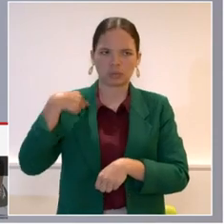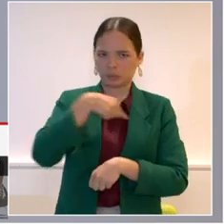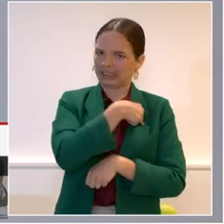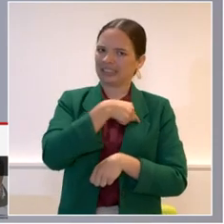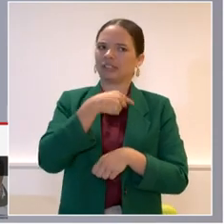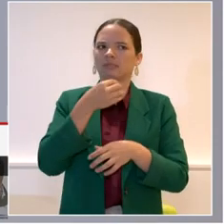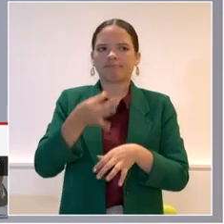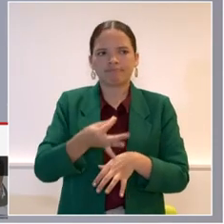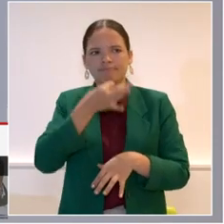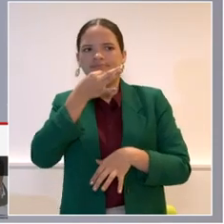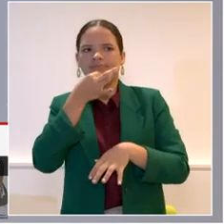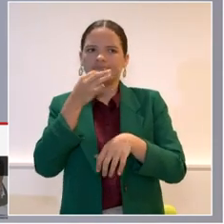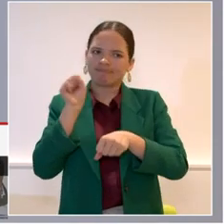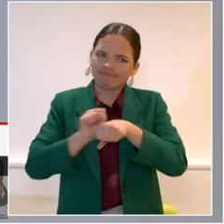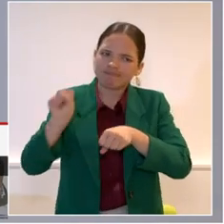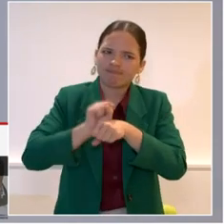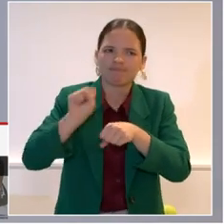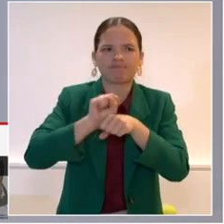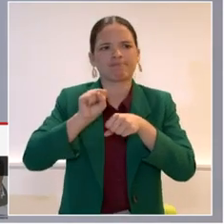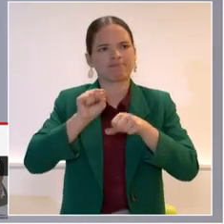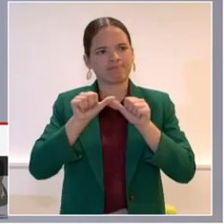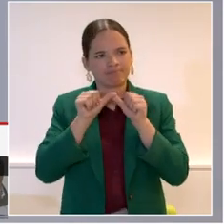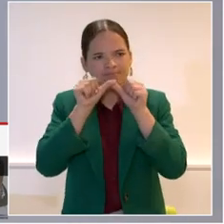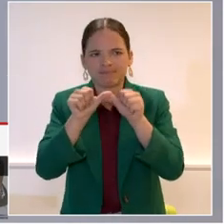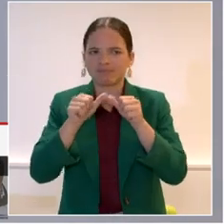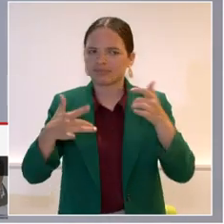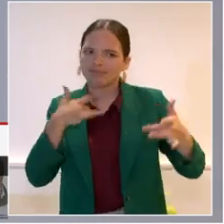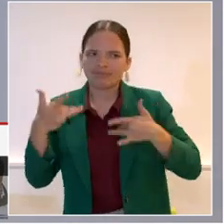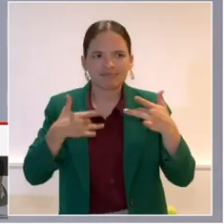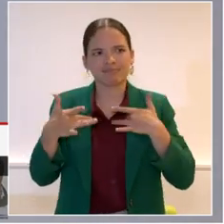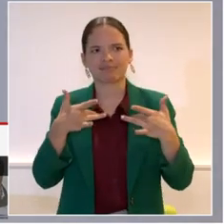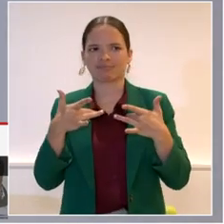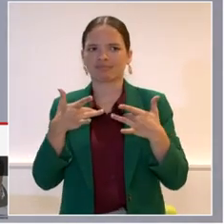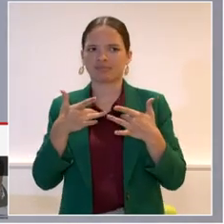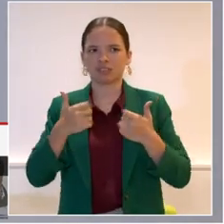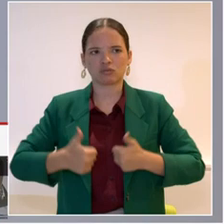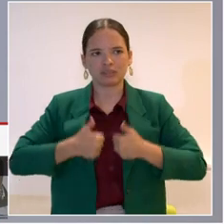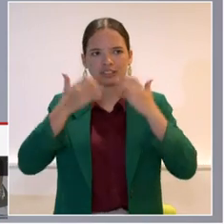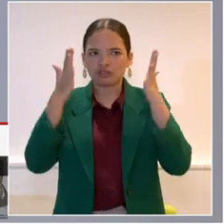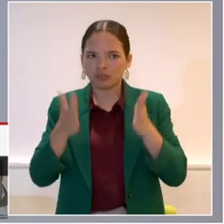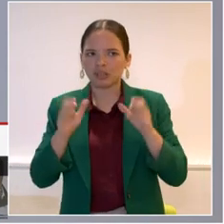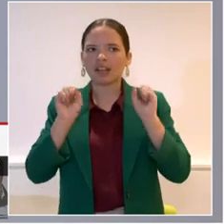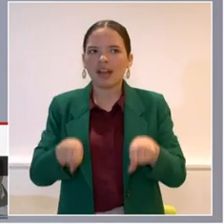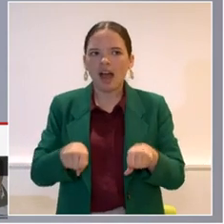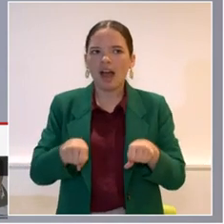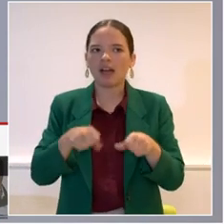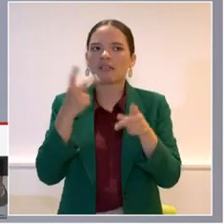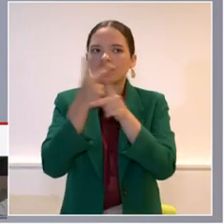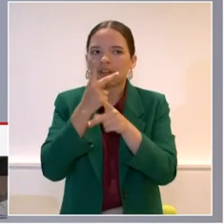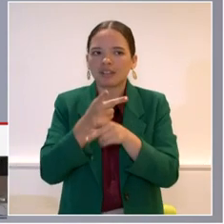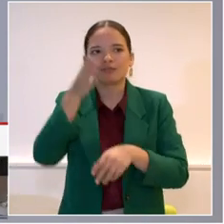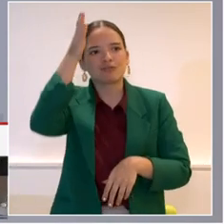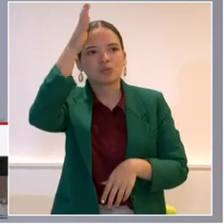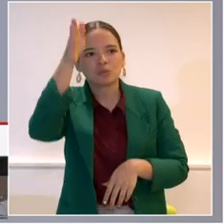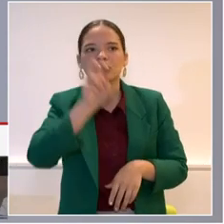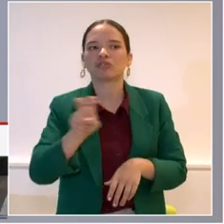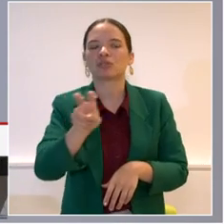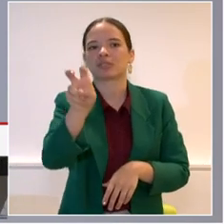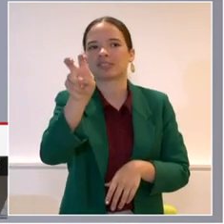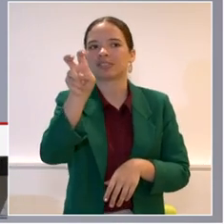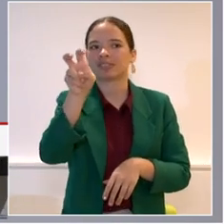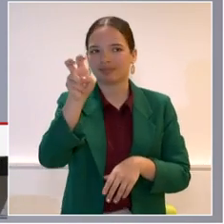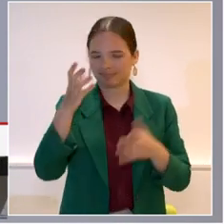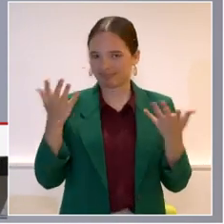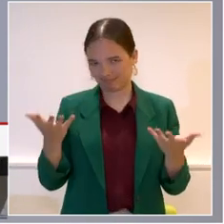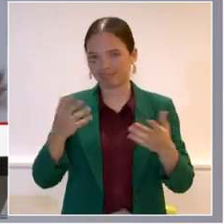creative, hardworking DC residents can find their pathway as well with these services. So